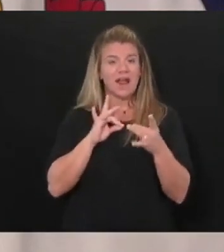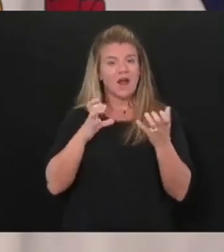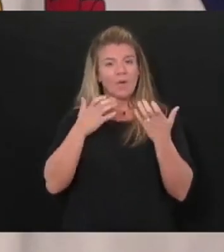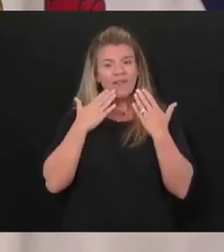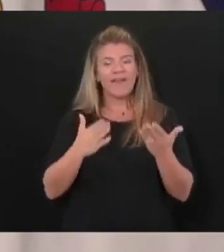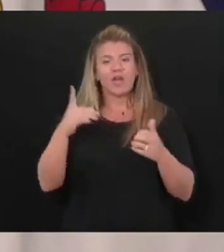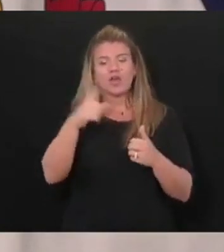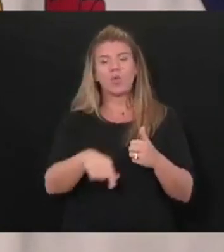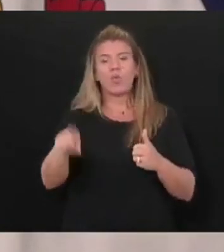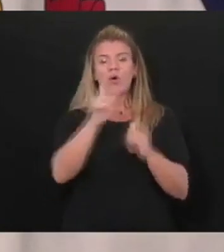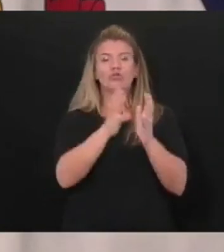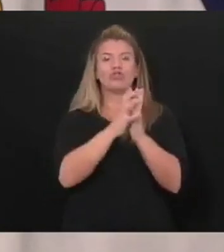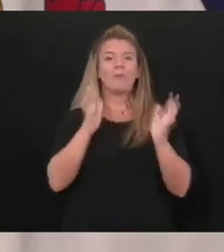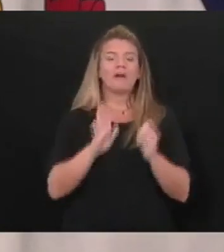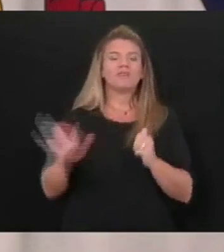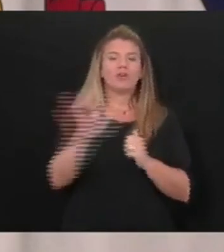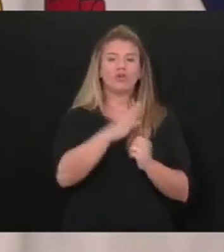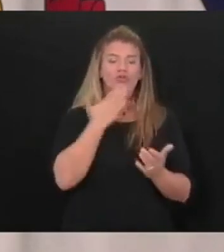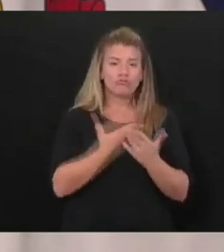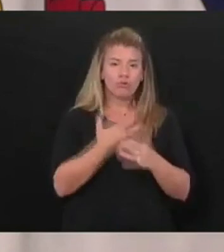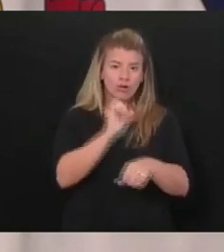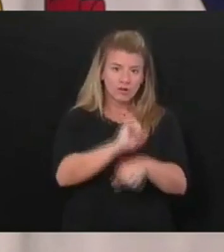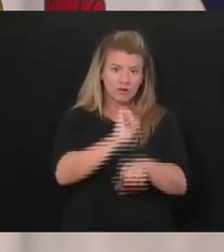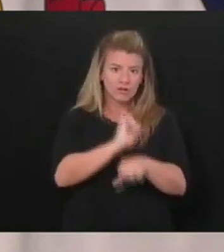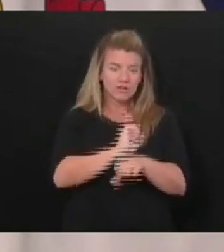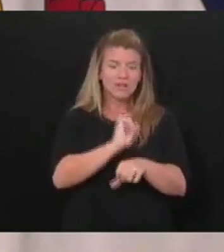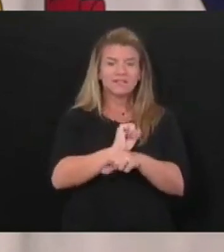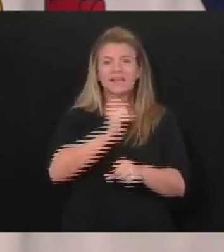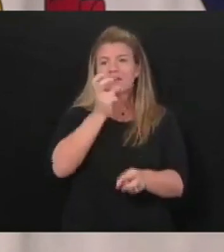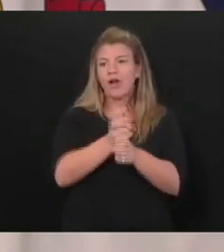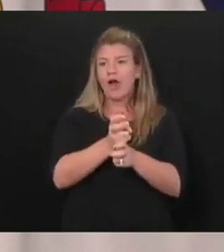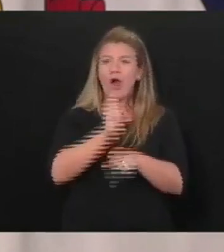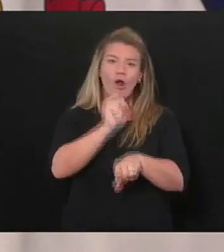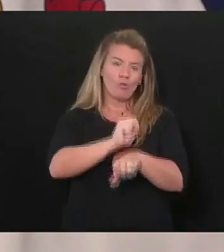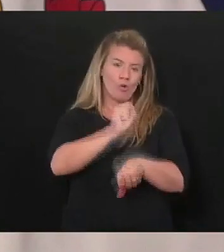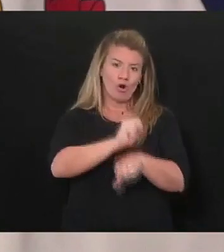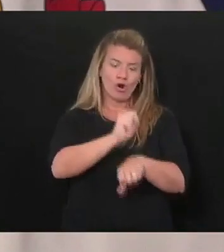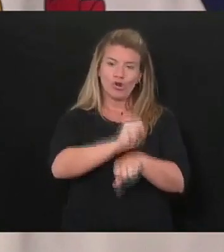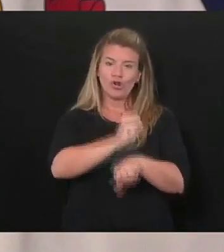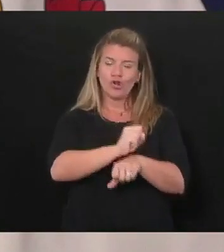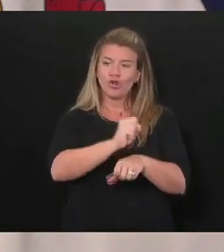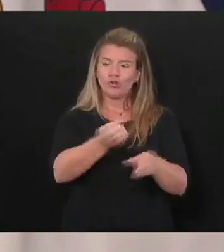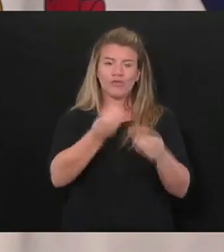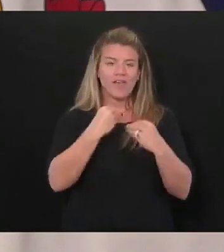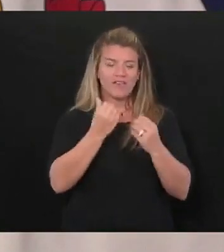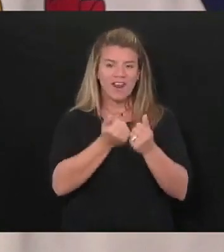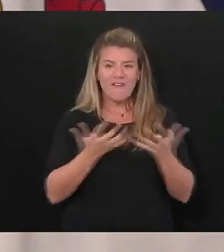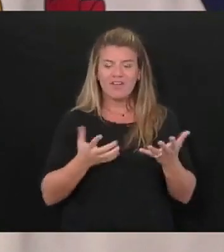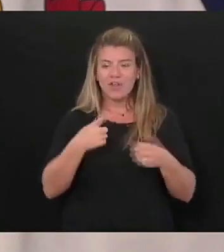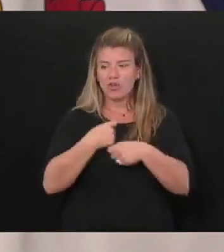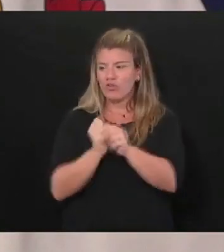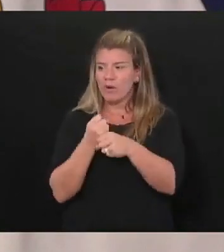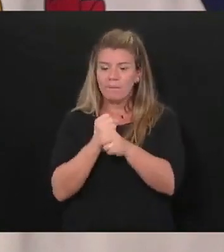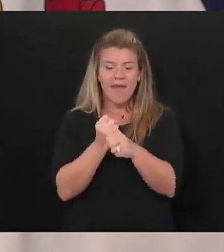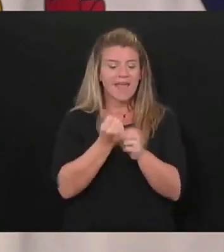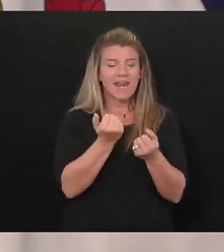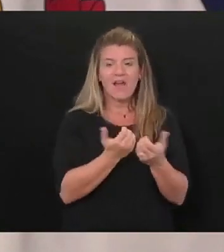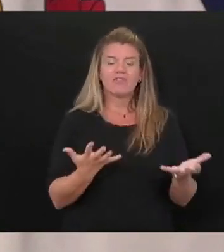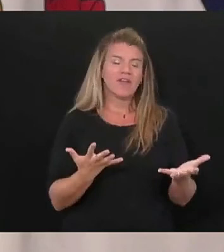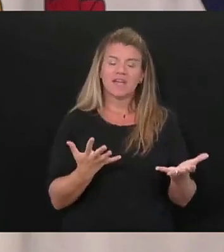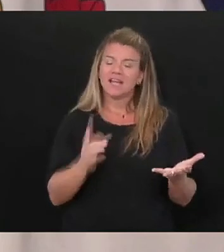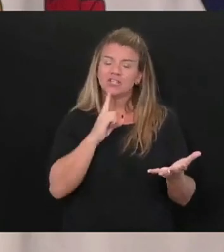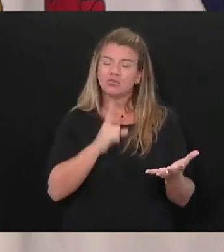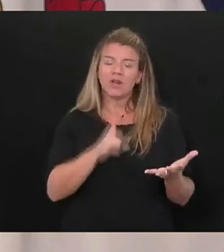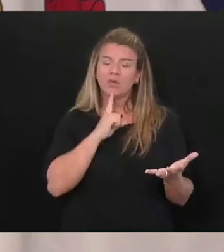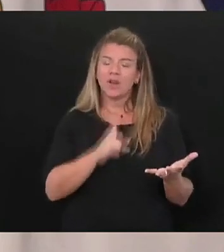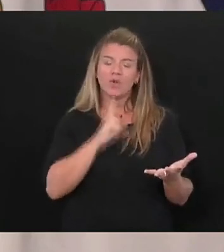so much for all the good work that you're doing and all the hard work you put in on all the stuff that you've been making for us. And it's